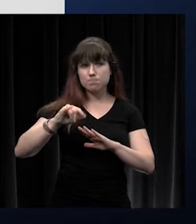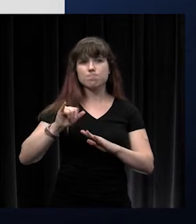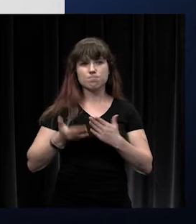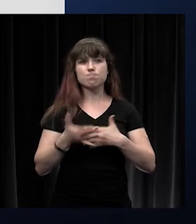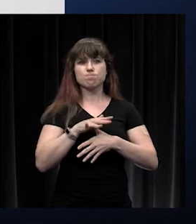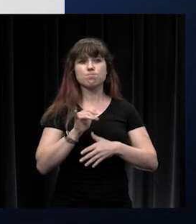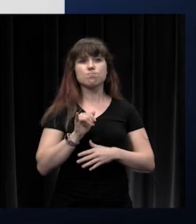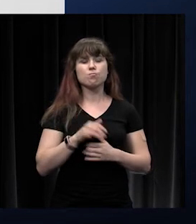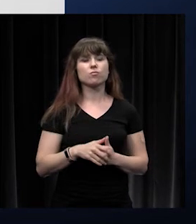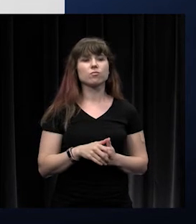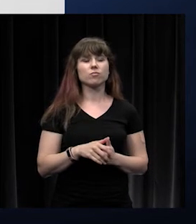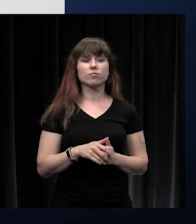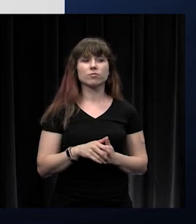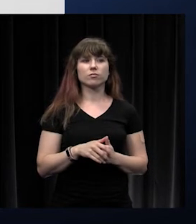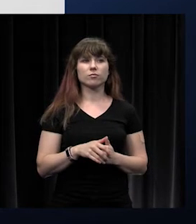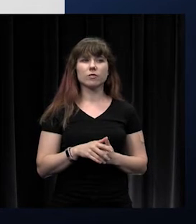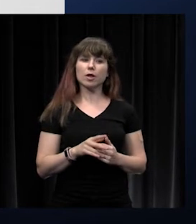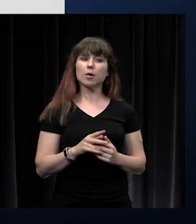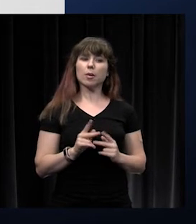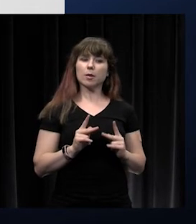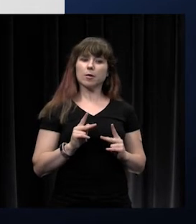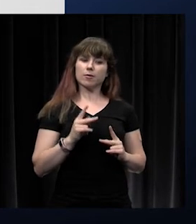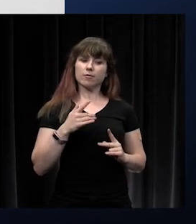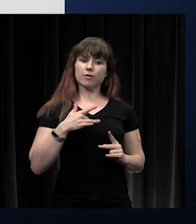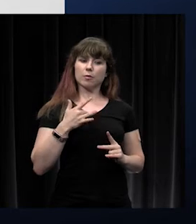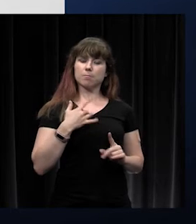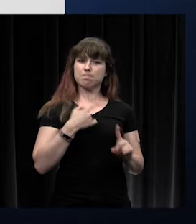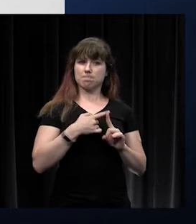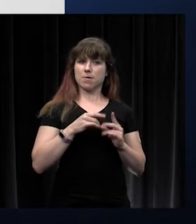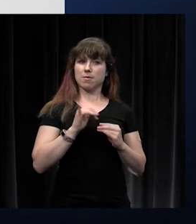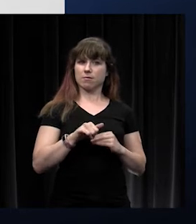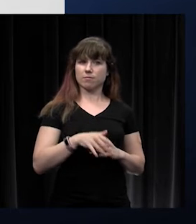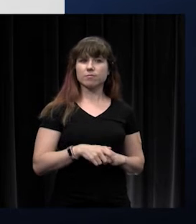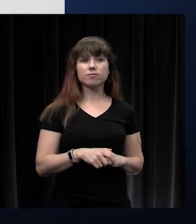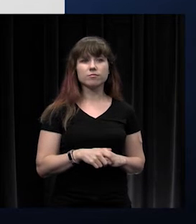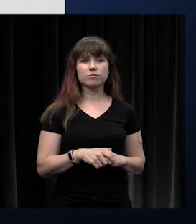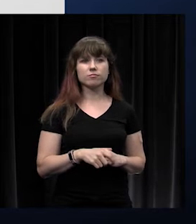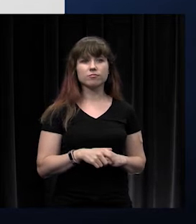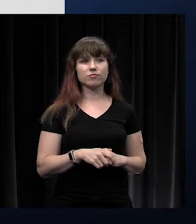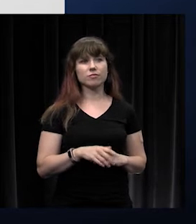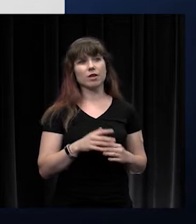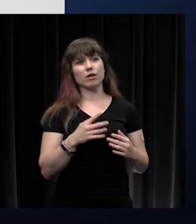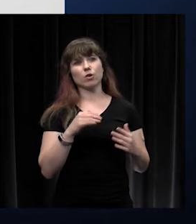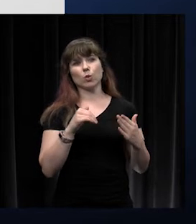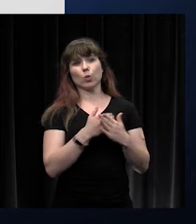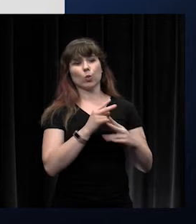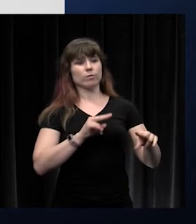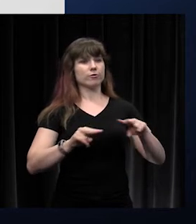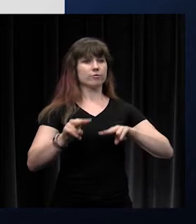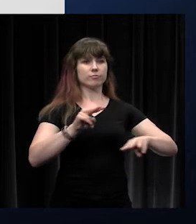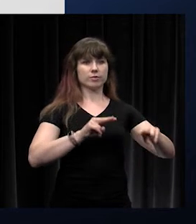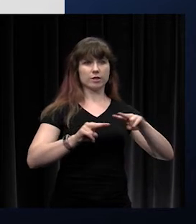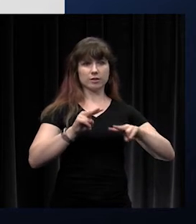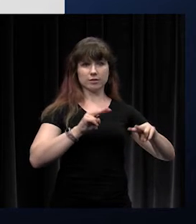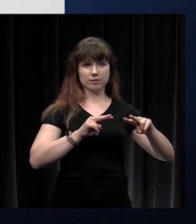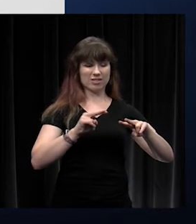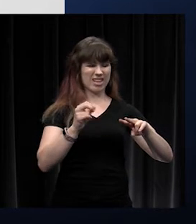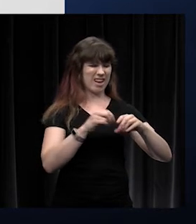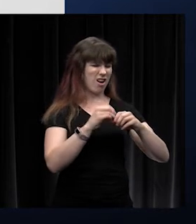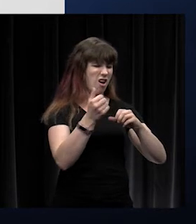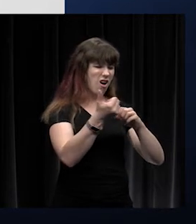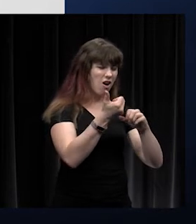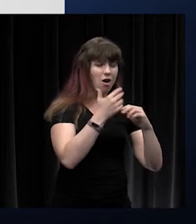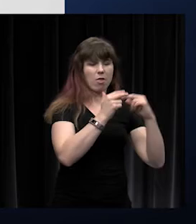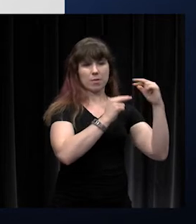very important, and people feel very good about this. And certainly can see about the surveillance cameras that are at all of our sites, and this is